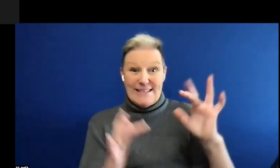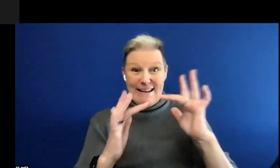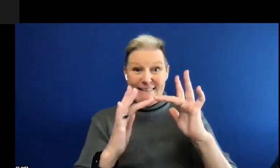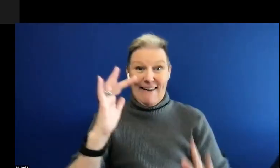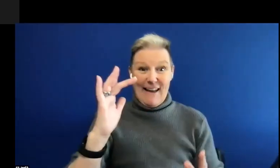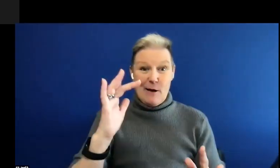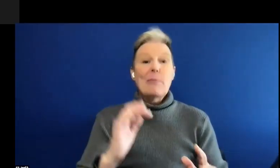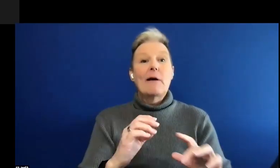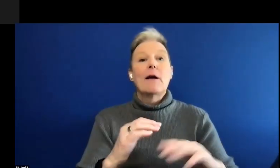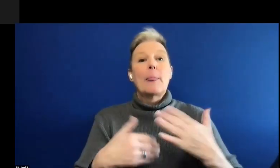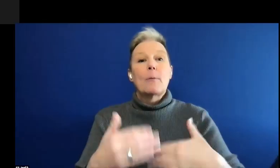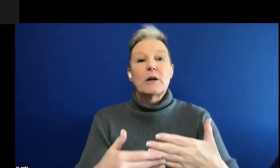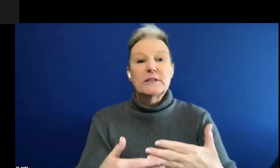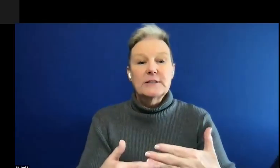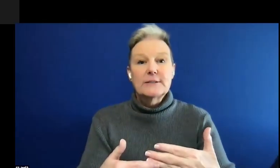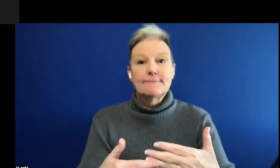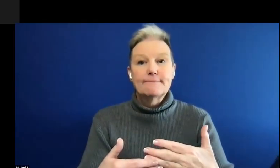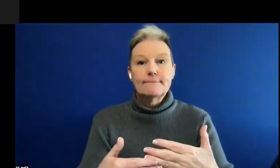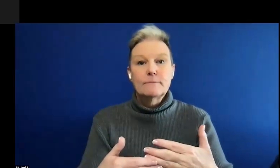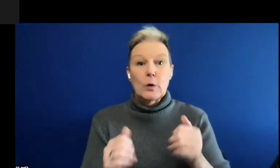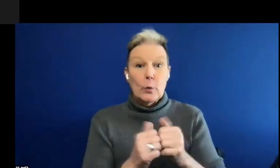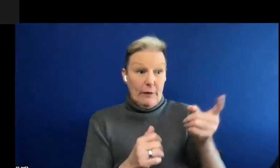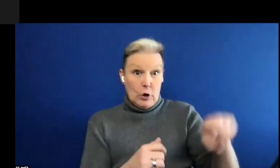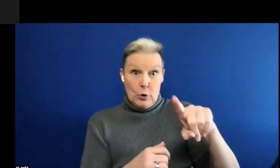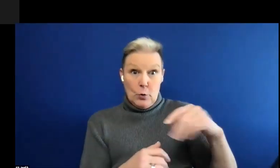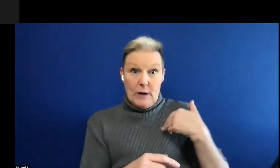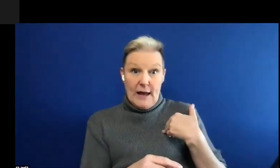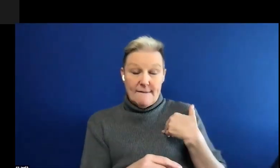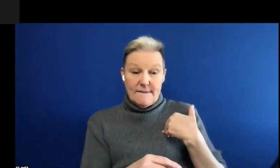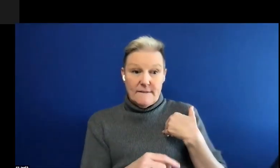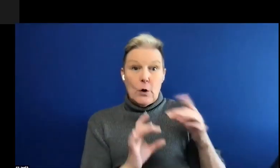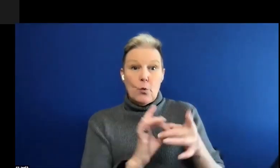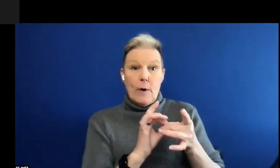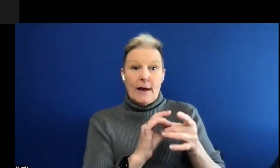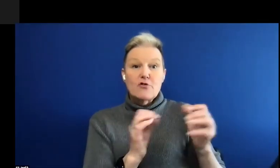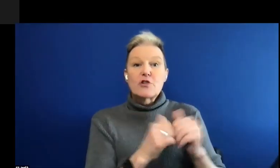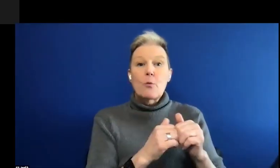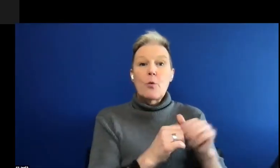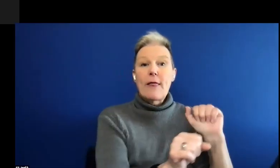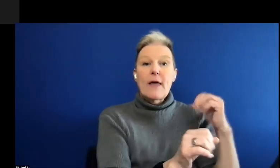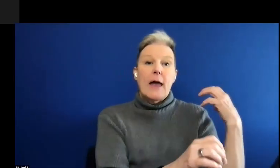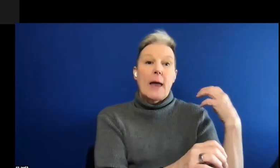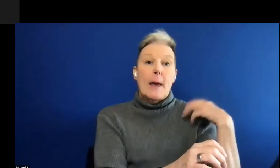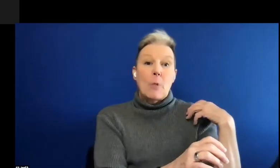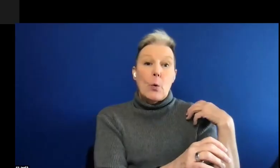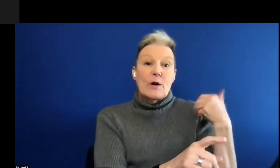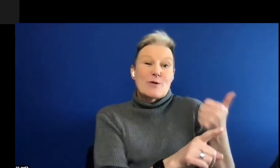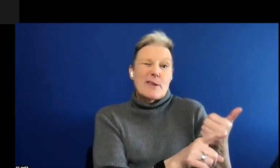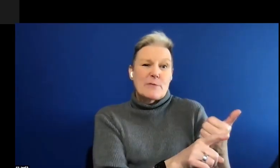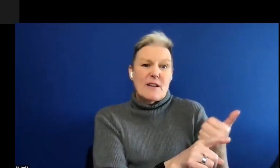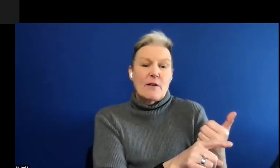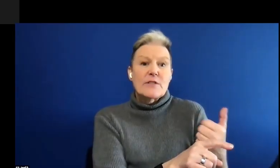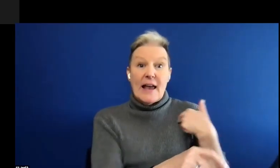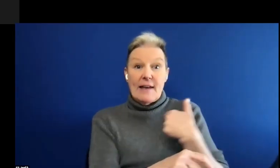the process would be with you all having relationships with employers themselves. If we